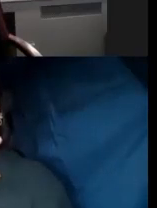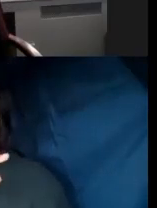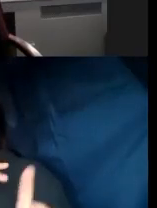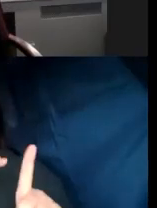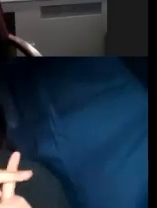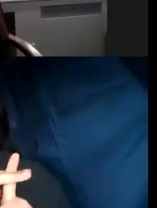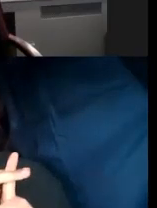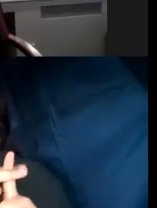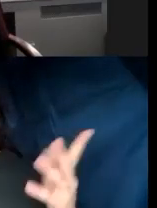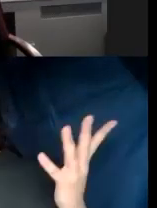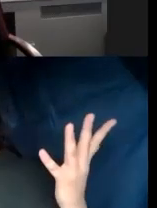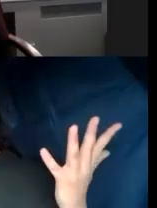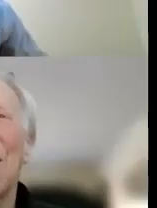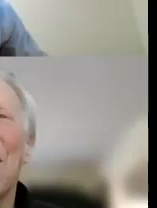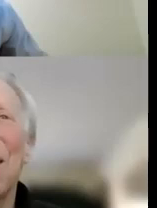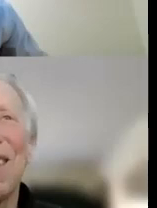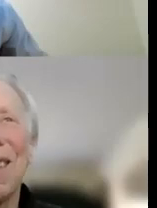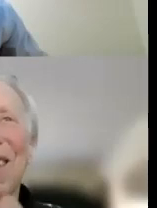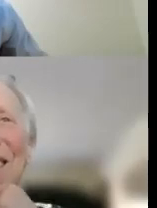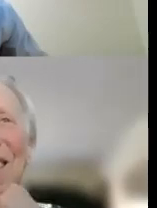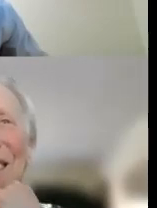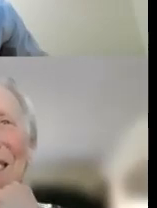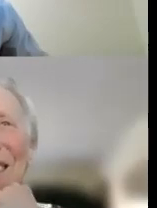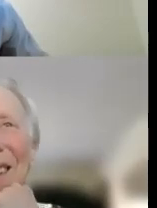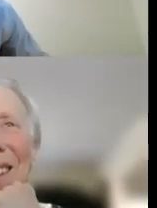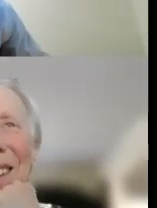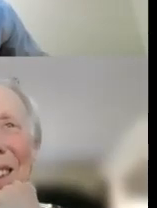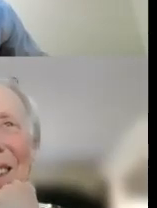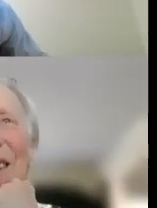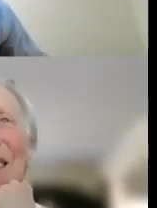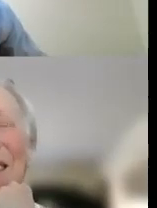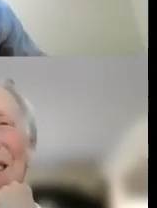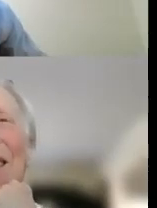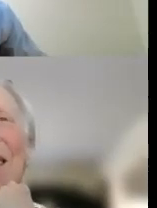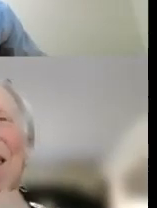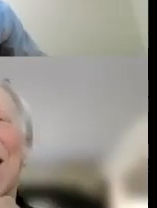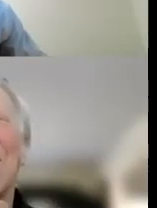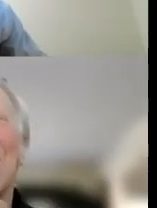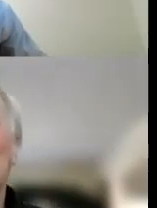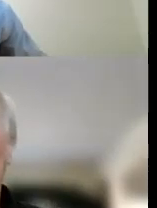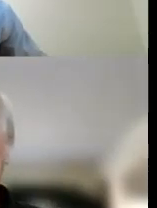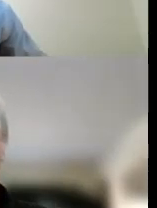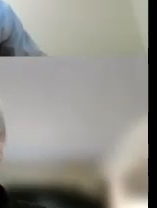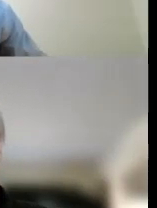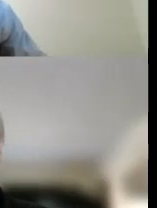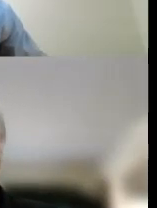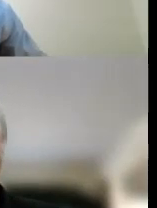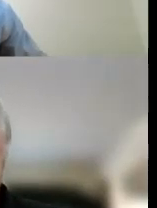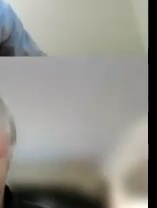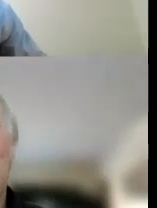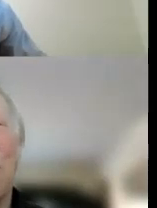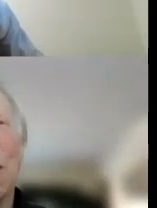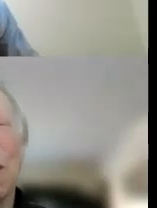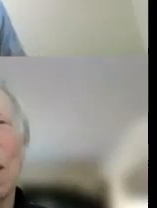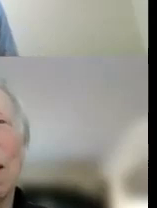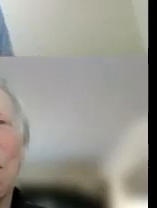and I laugh as I say that, but you'd be surprised at how many times it's not.